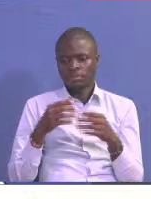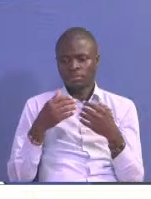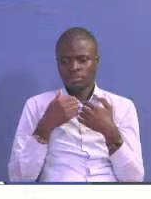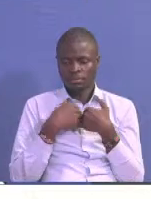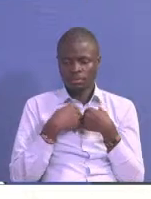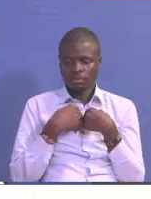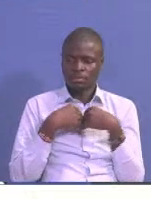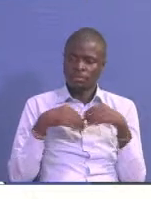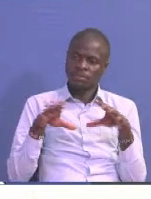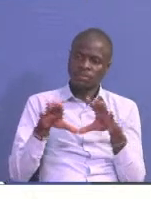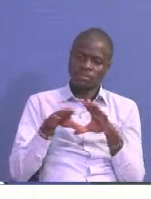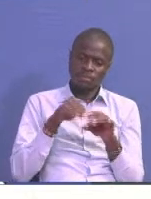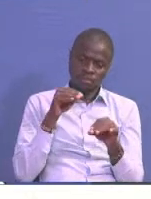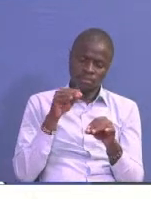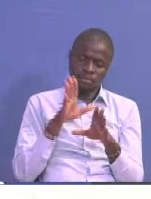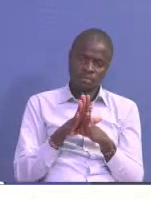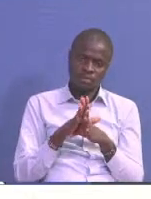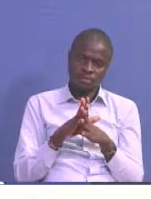funds outside.